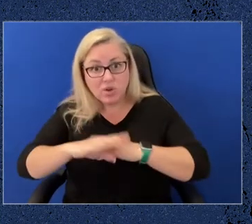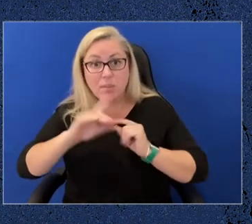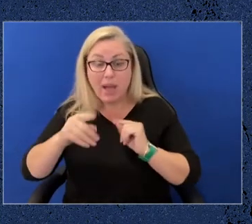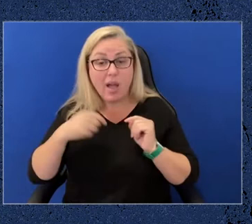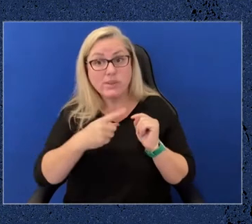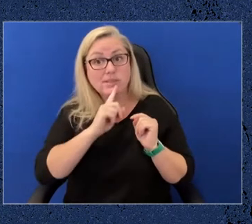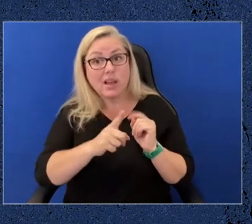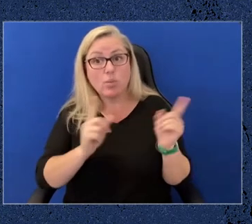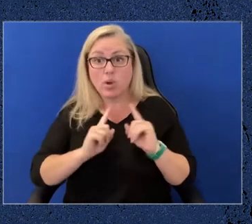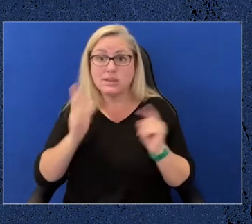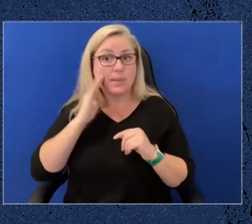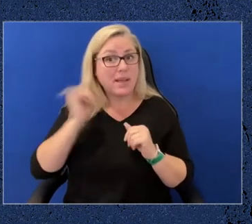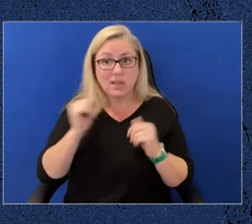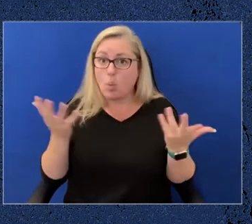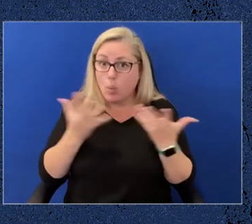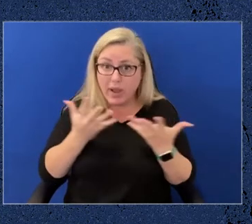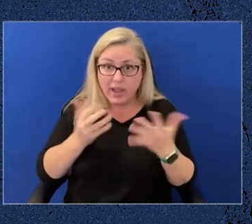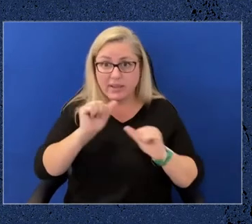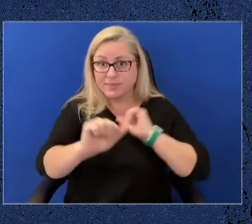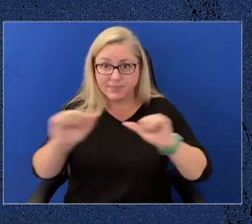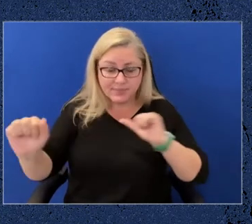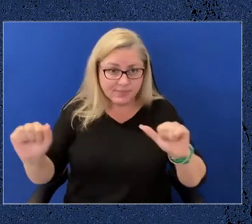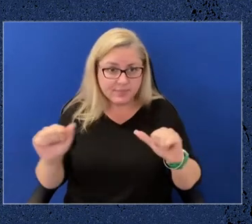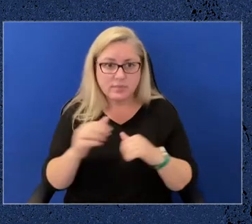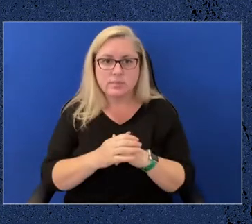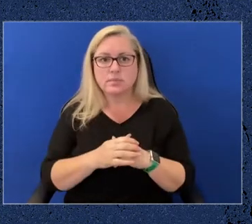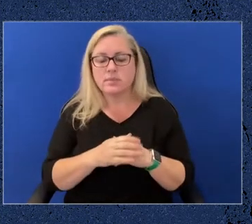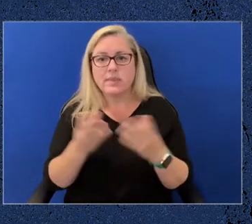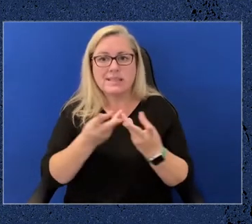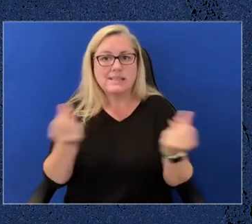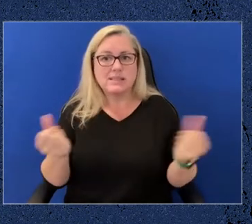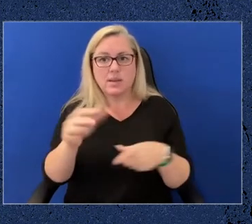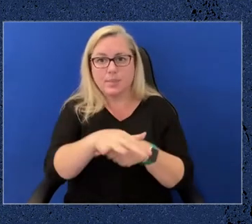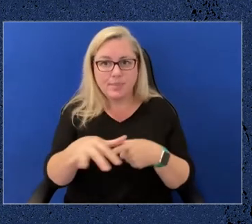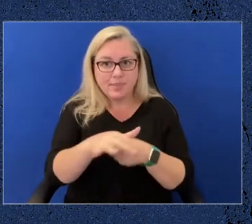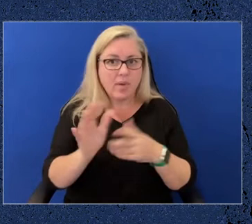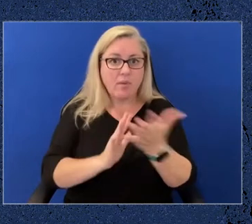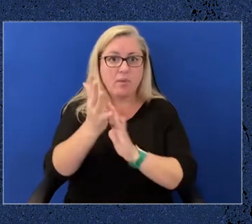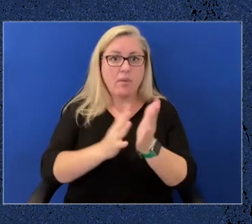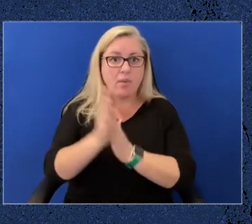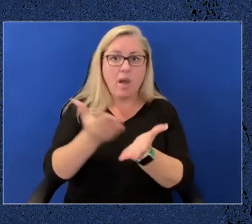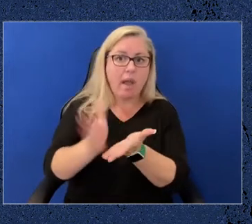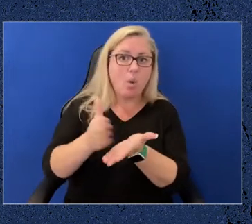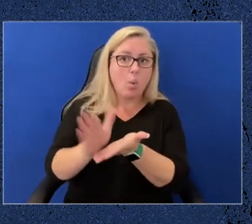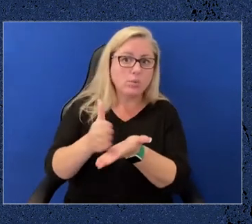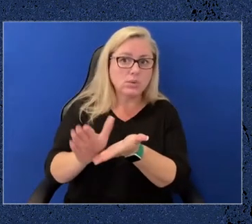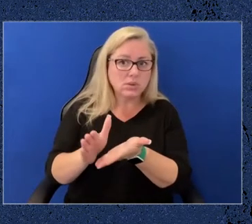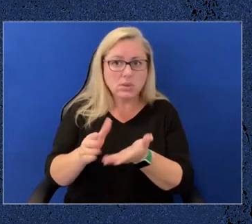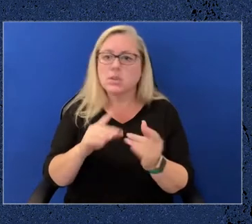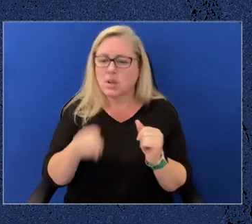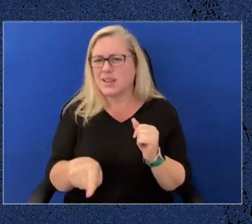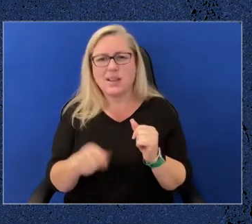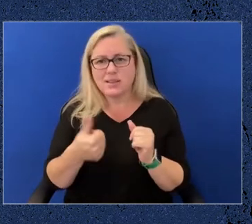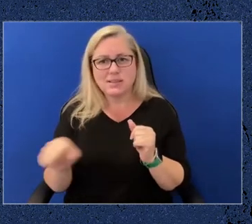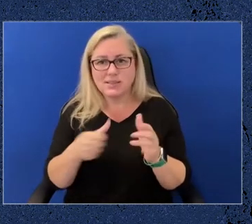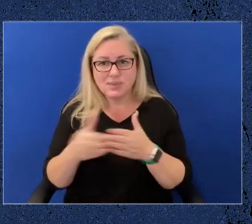are, some kind of application. So there's maybe some pockets that fire was kept out, and that's still management. You know, there are pockets, say, in the top